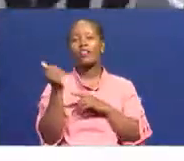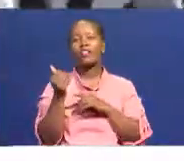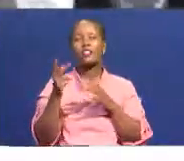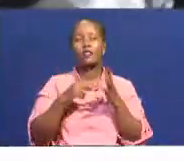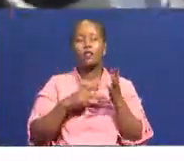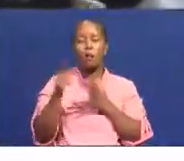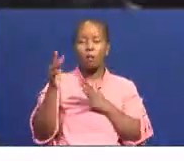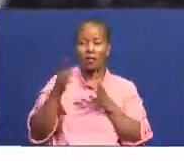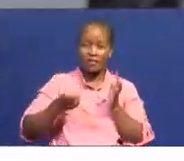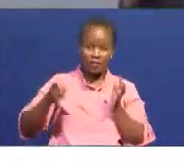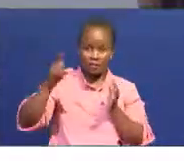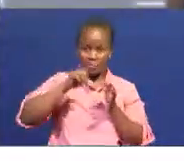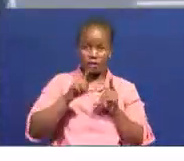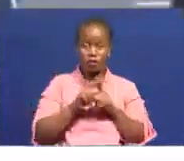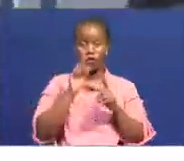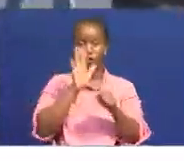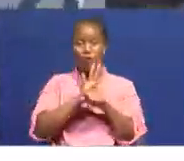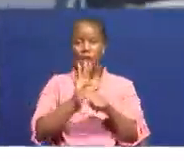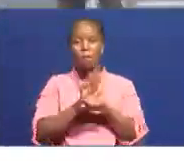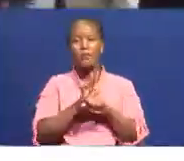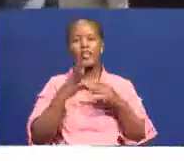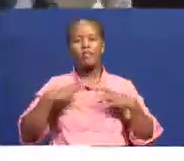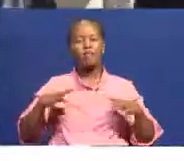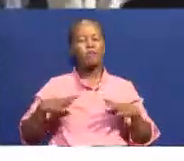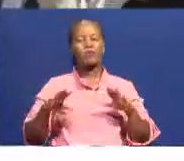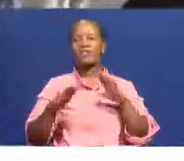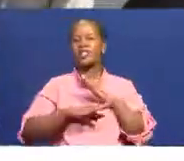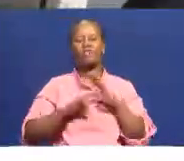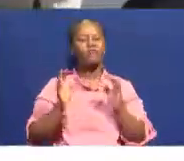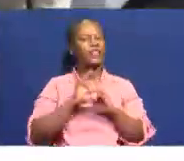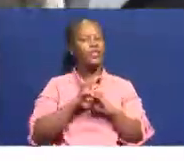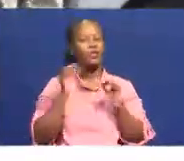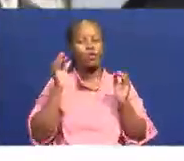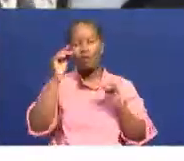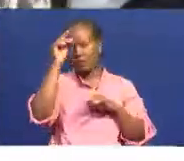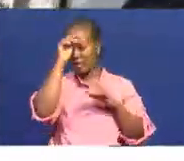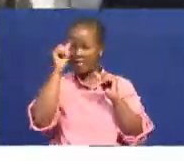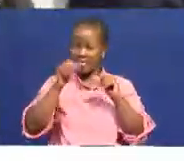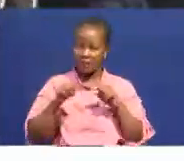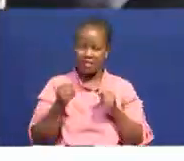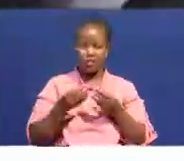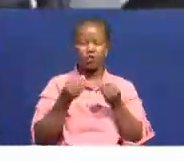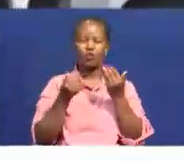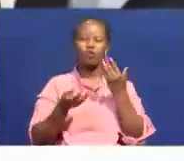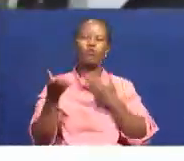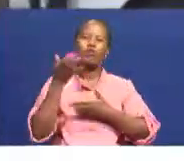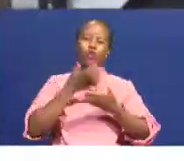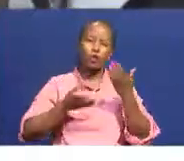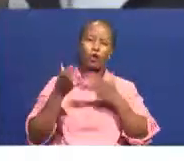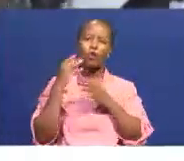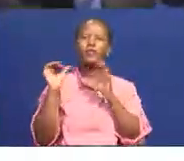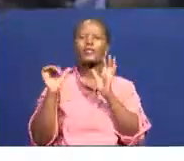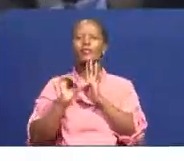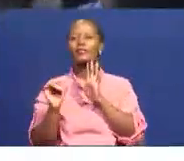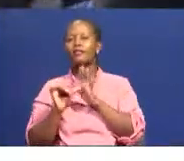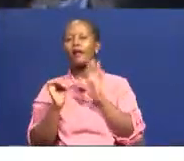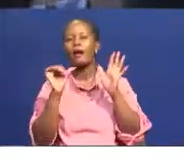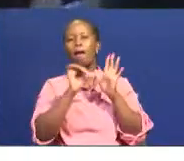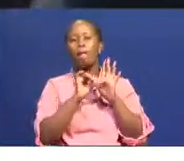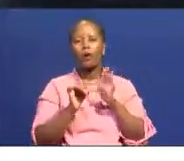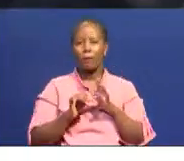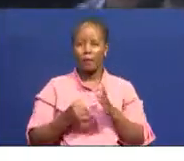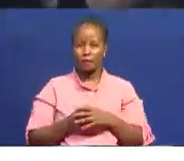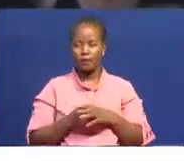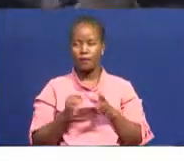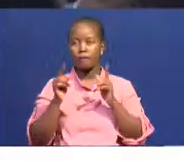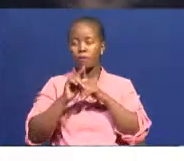home and many people in the country dissatisfied with the government's ability to deal with economic problems. Apart from the arising problems in the